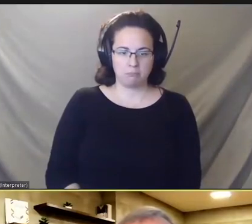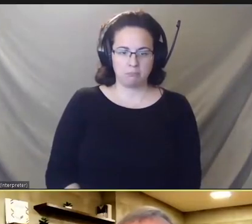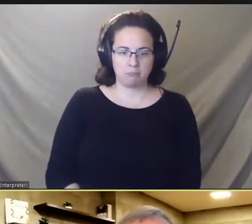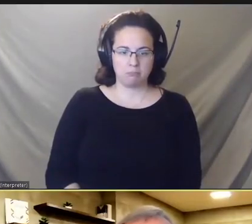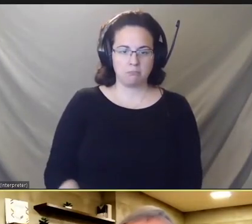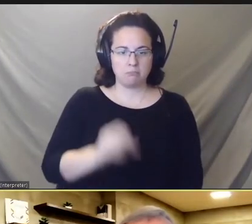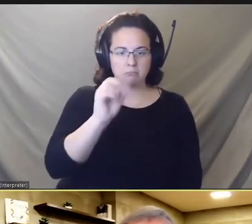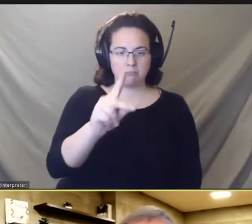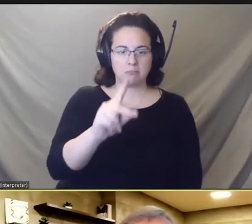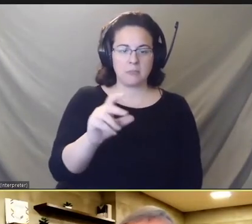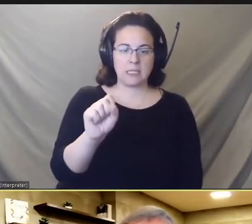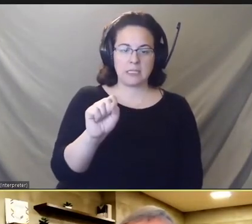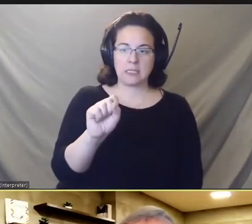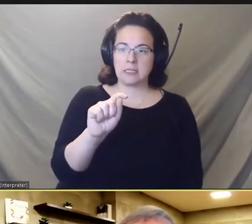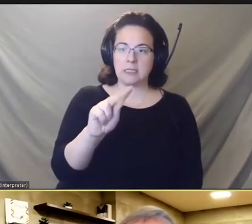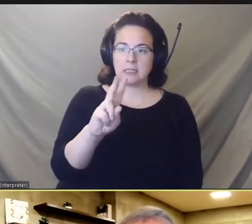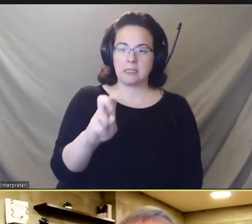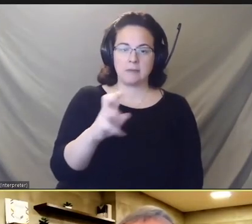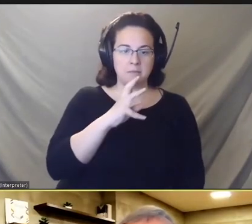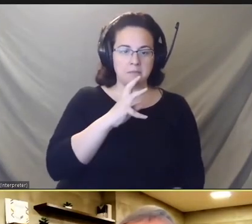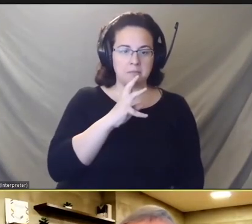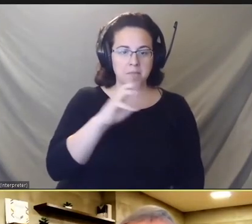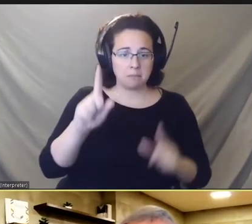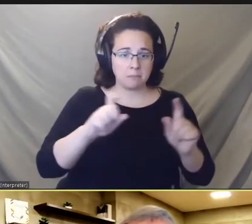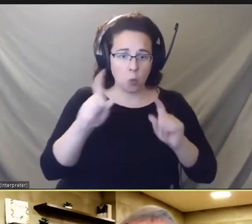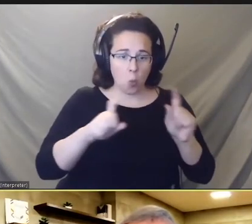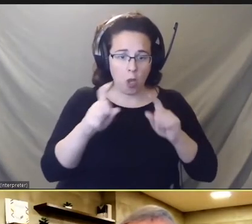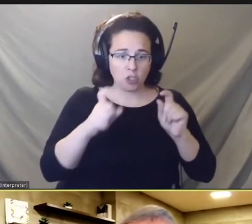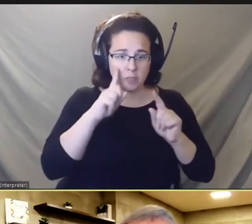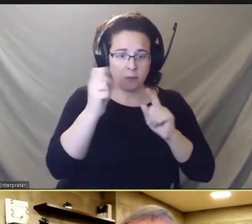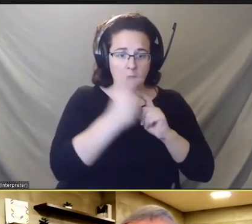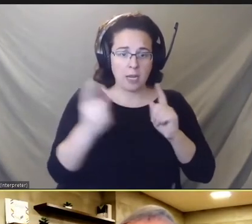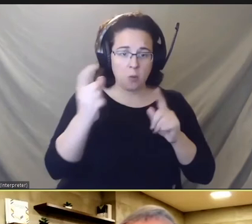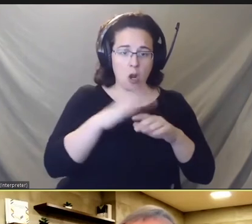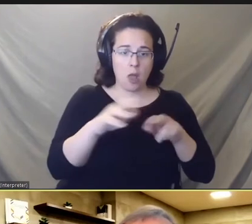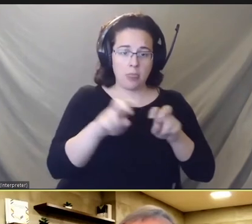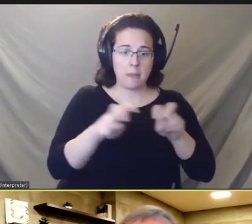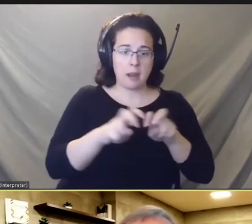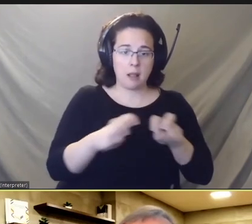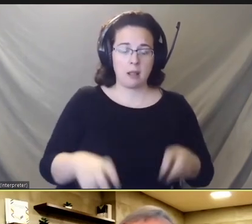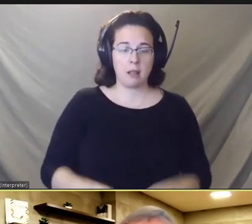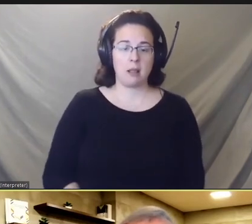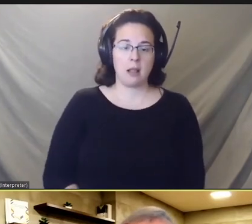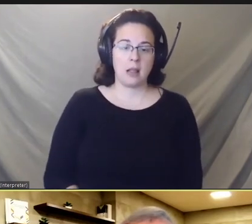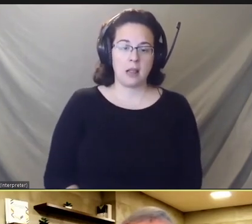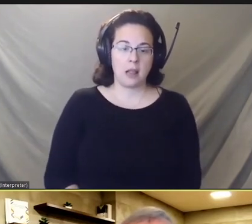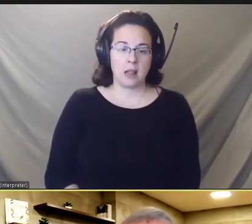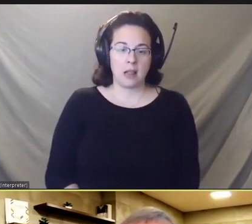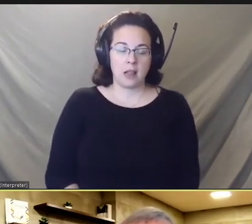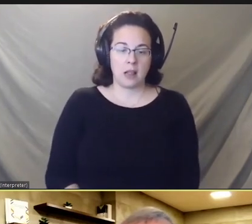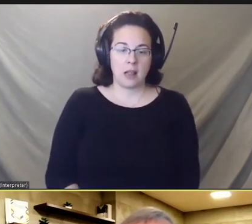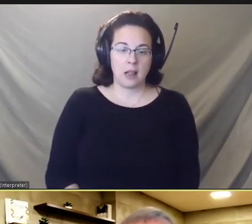Okay, do we have any questions for anyone on this panel?